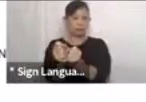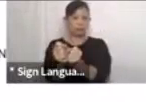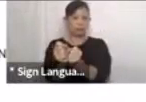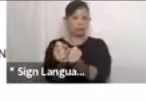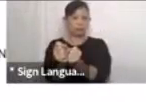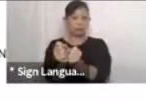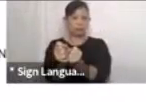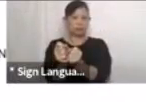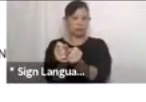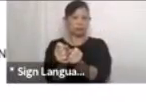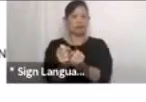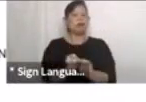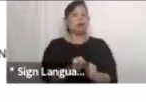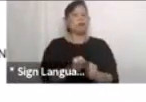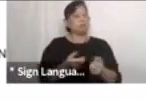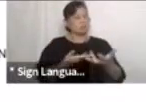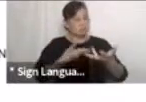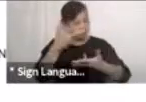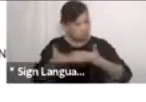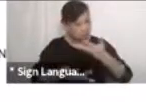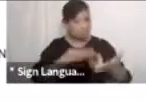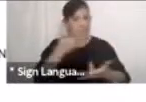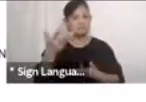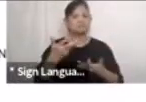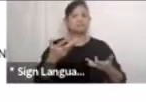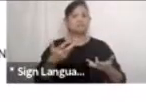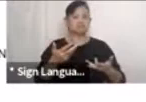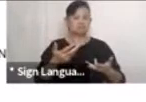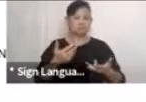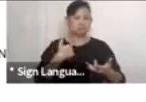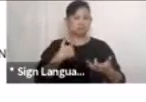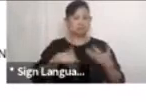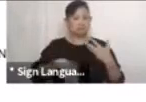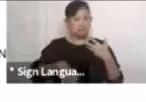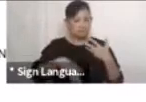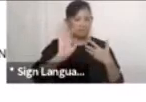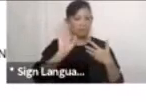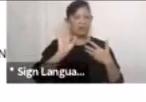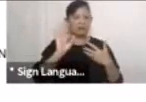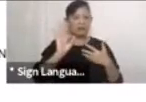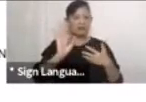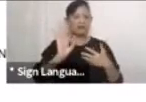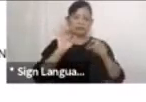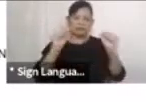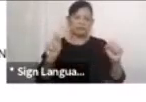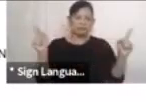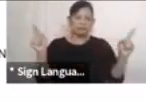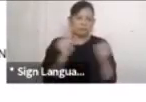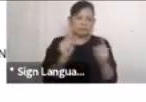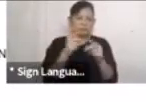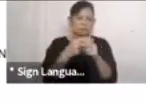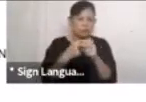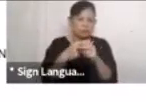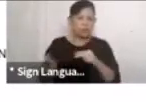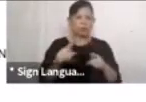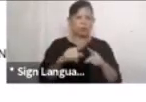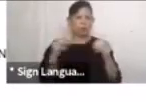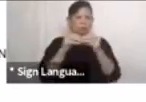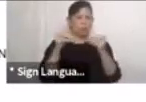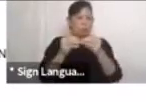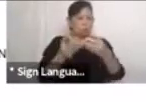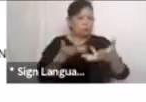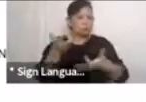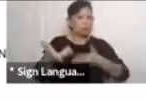very interactive, because we understood that we need to keep them very short. We need to keep them more engaging. So we